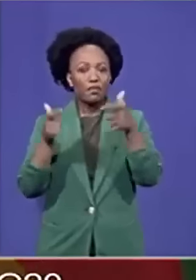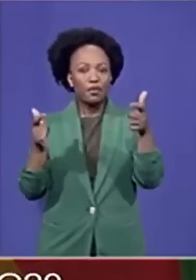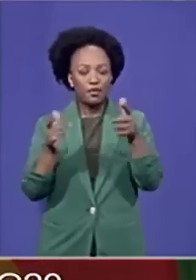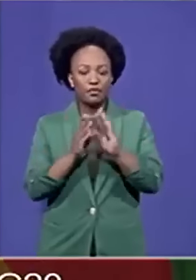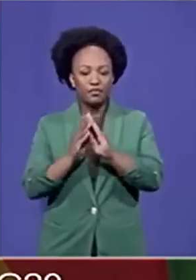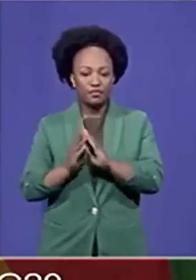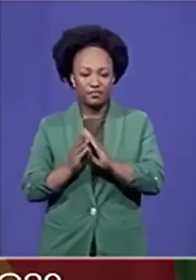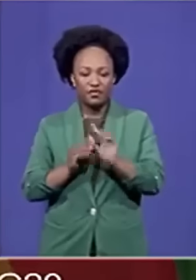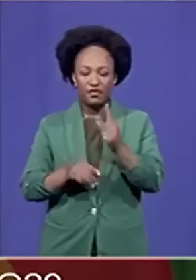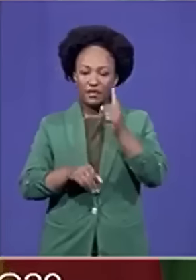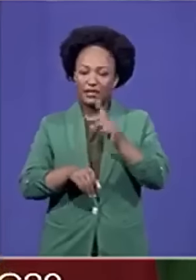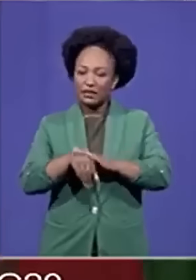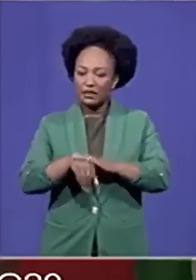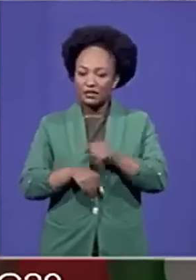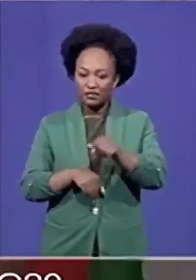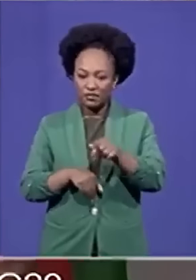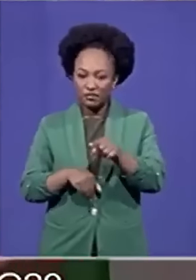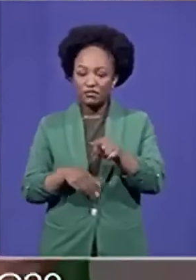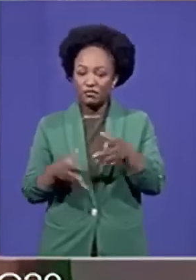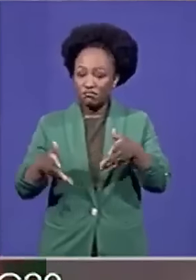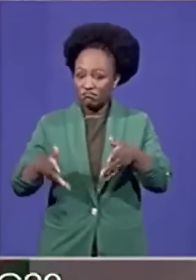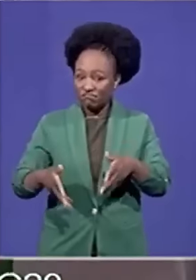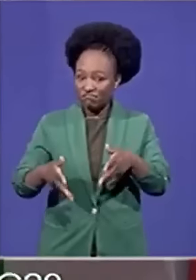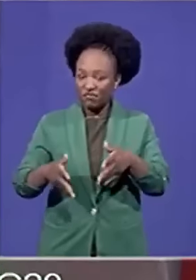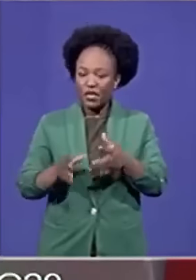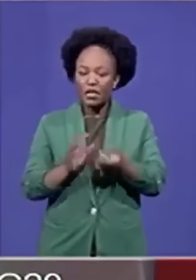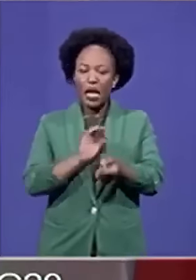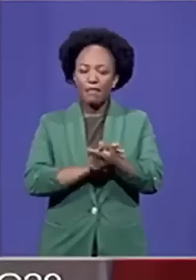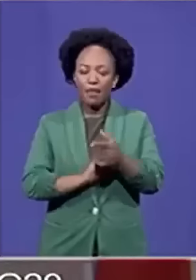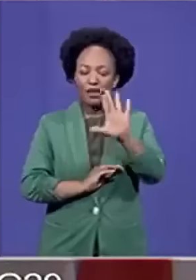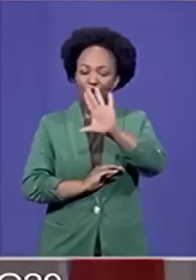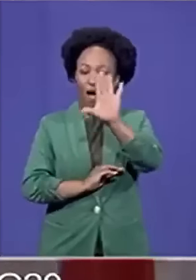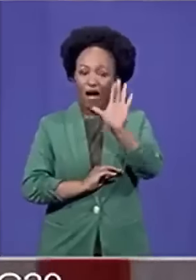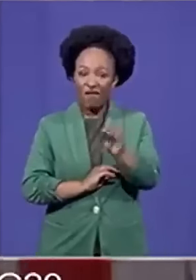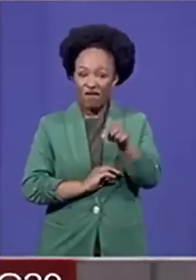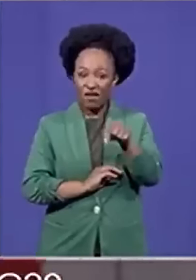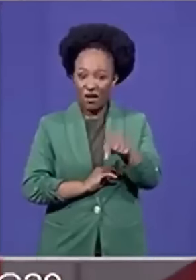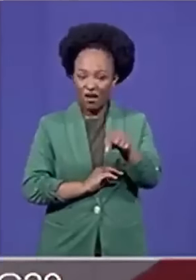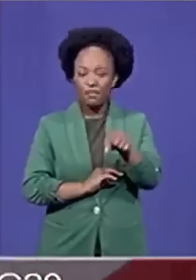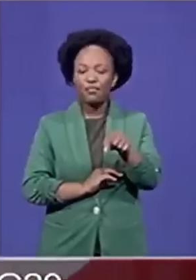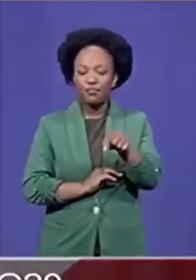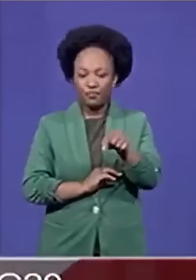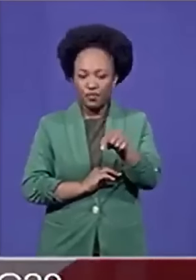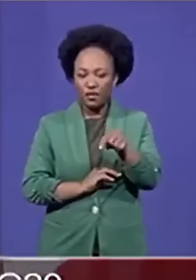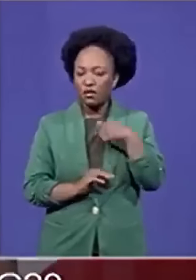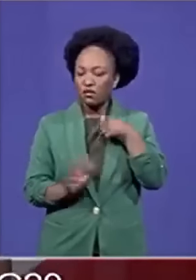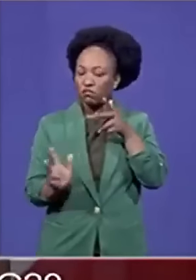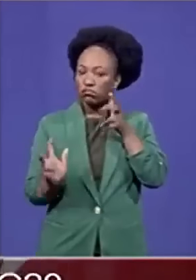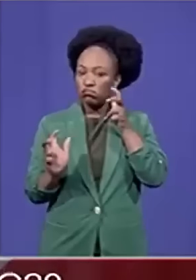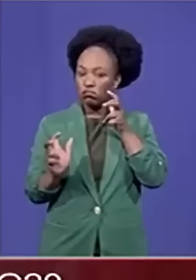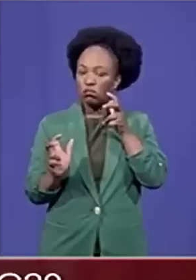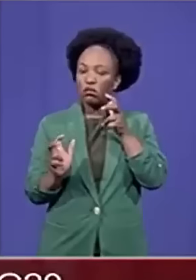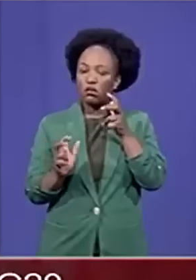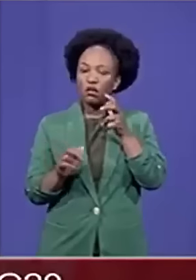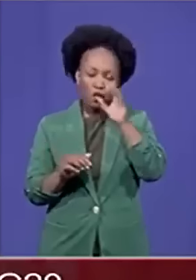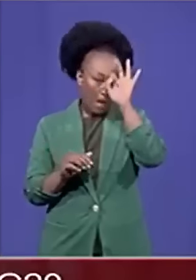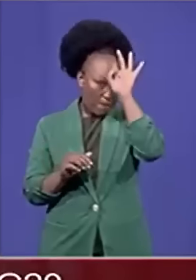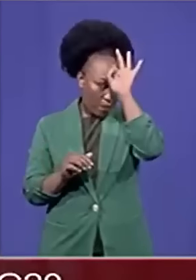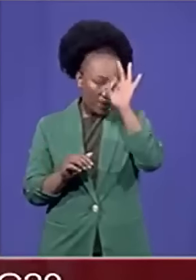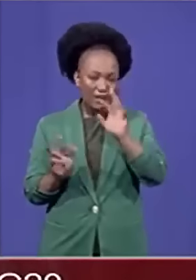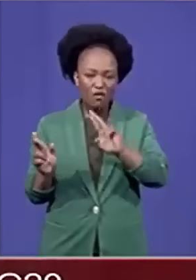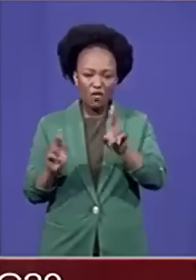hobane ke lekgetlo la pele se tshwarelwa mona kontinenteng ya Afrika, mme ho utlwa hore na sepolesa se